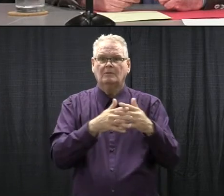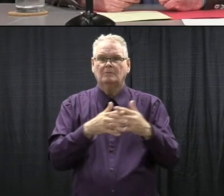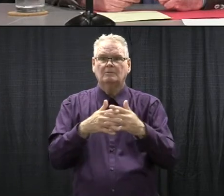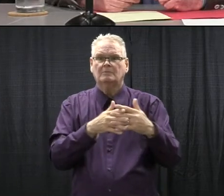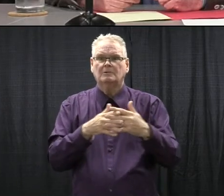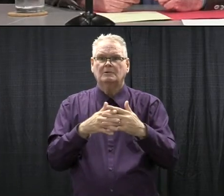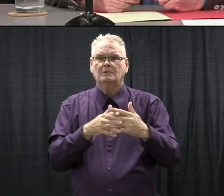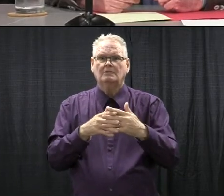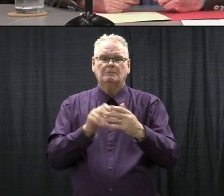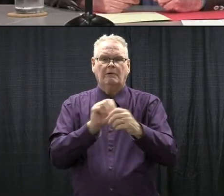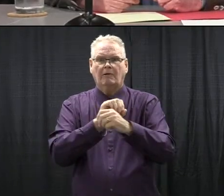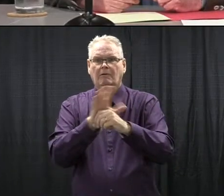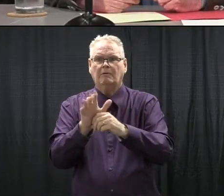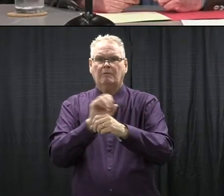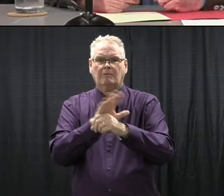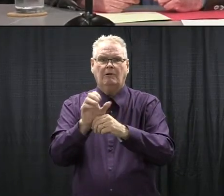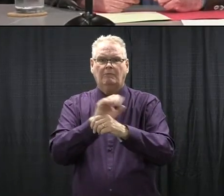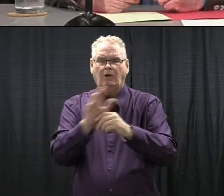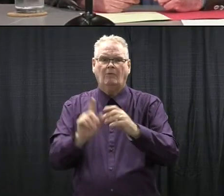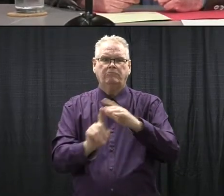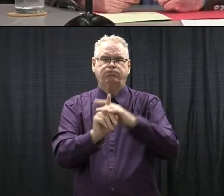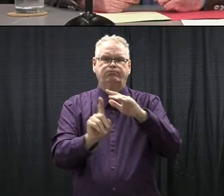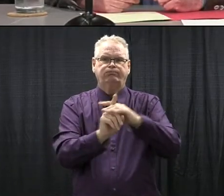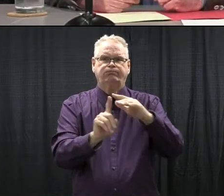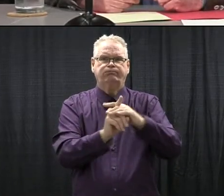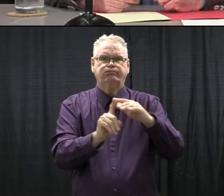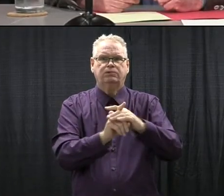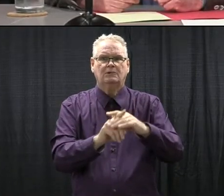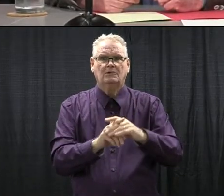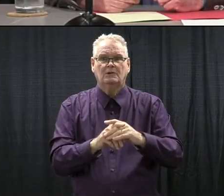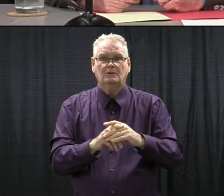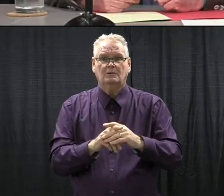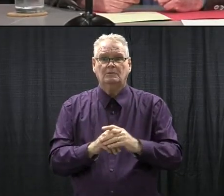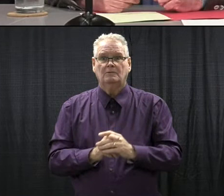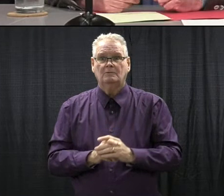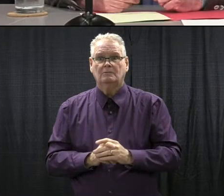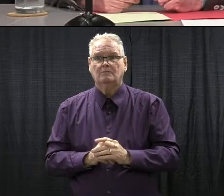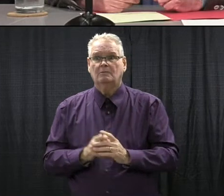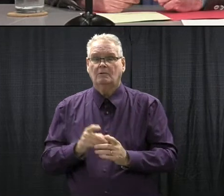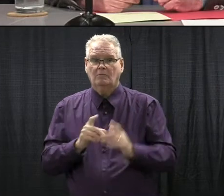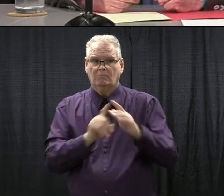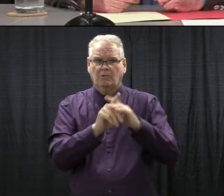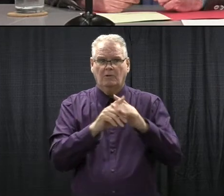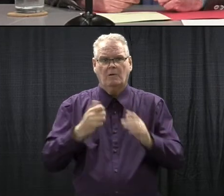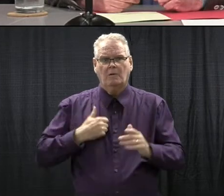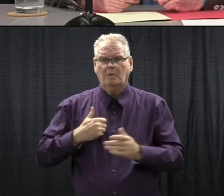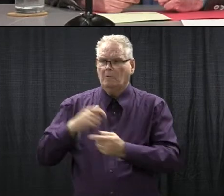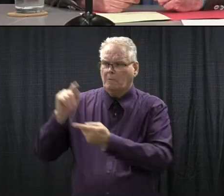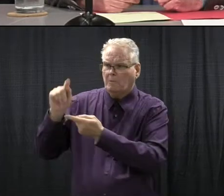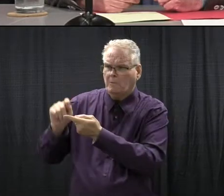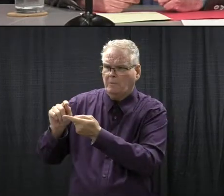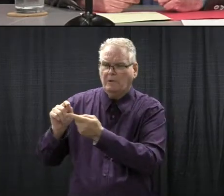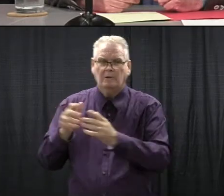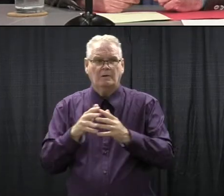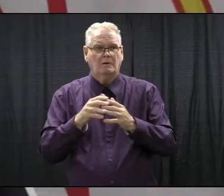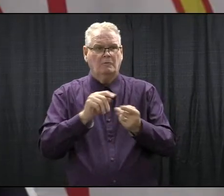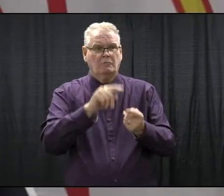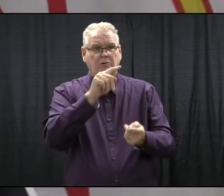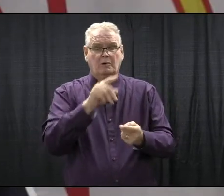than we're seeing, do you have any concerns about the potential for even fully vaccinated people to bring COVID into the province?